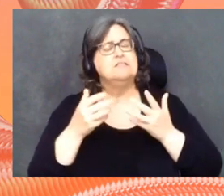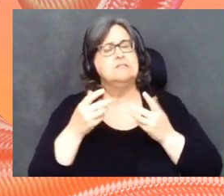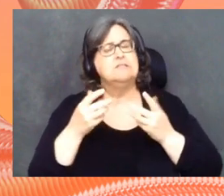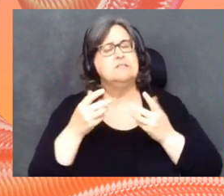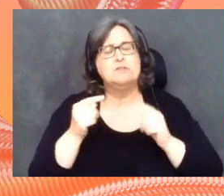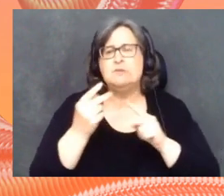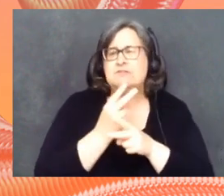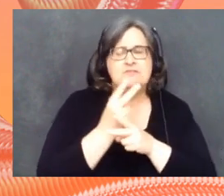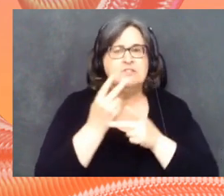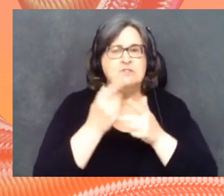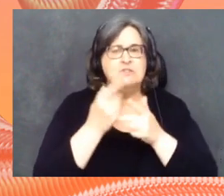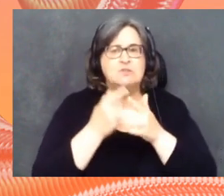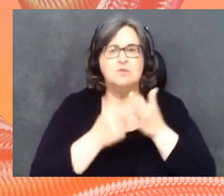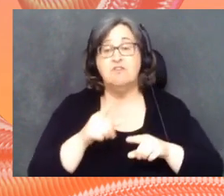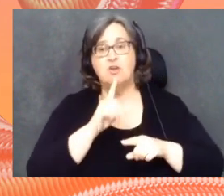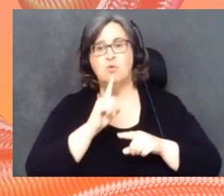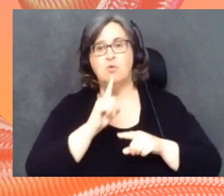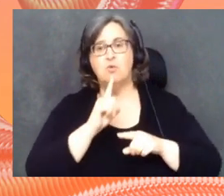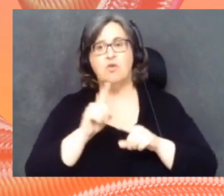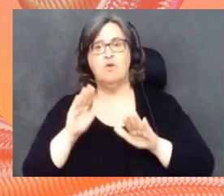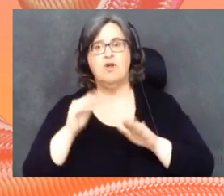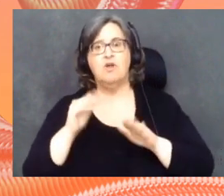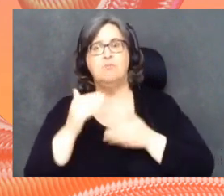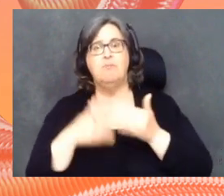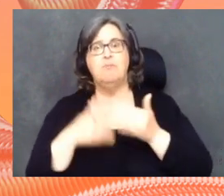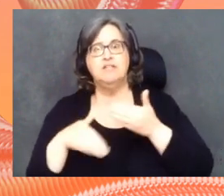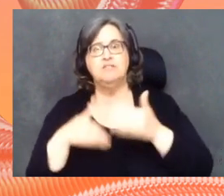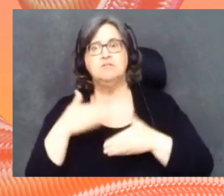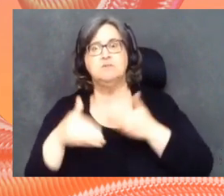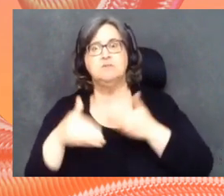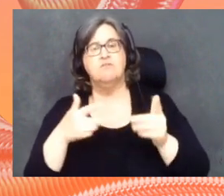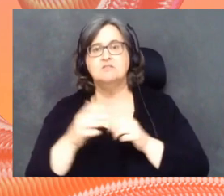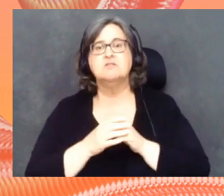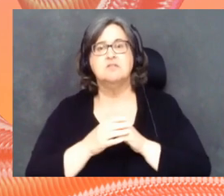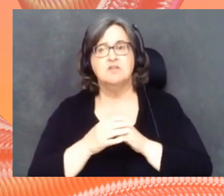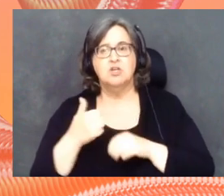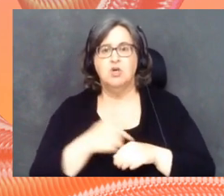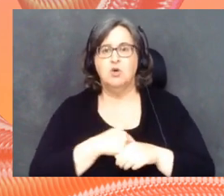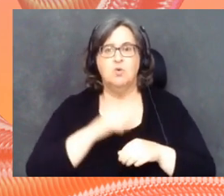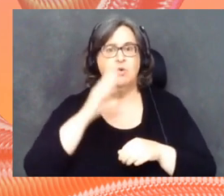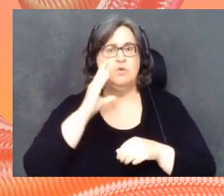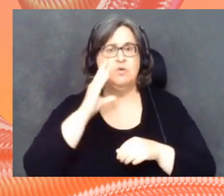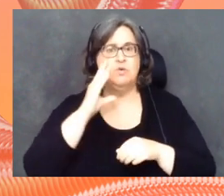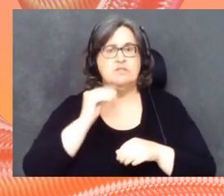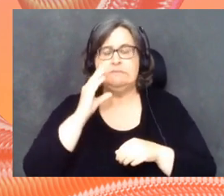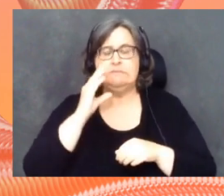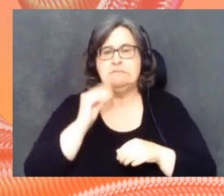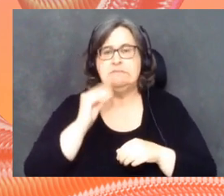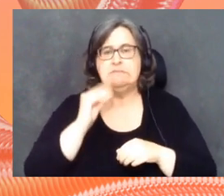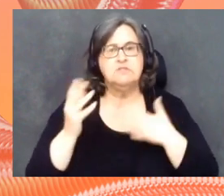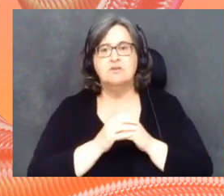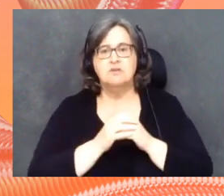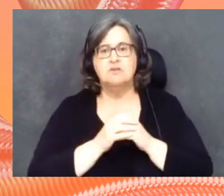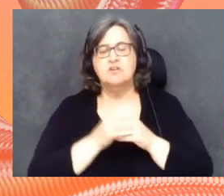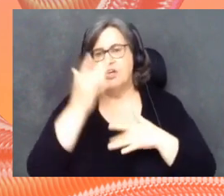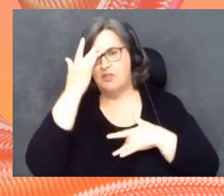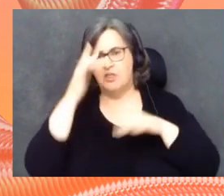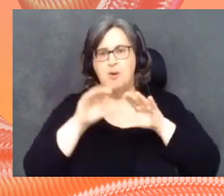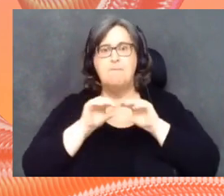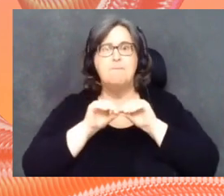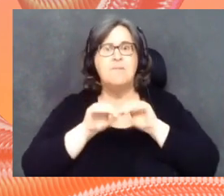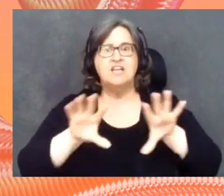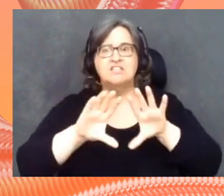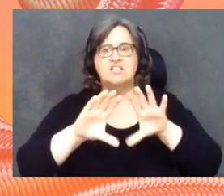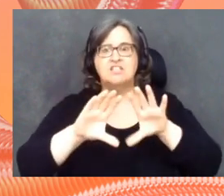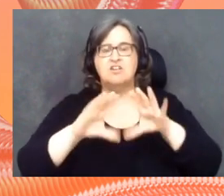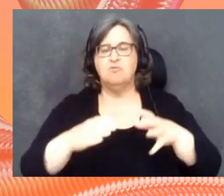that incredible pace that we are all being forced to keep, the pandemic also keeps requiring that